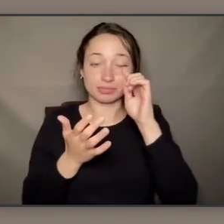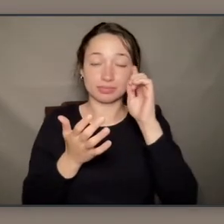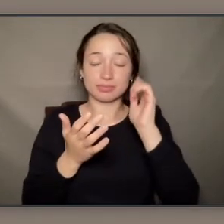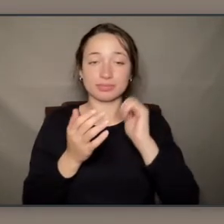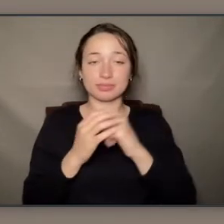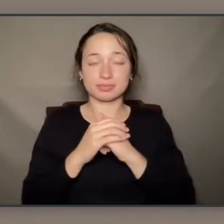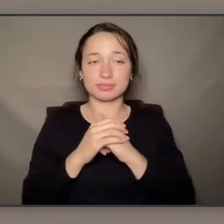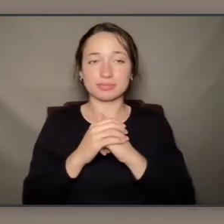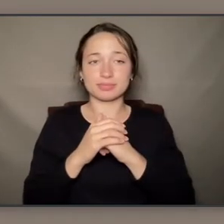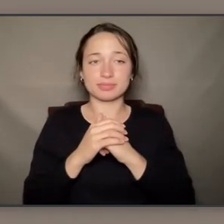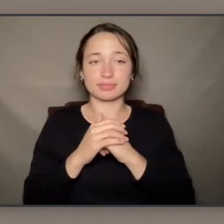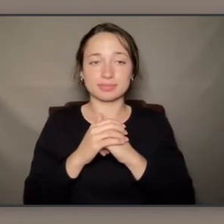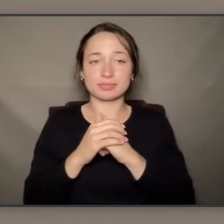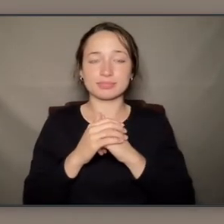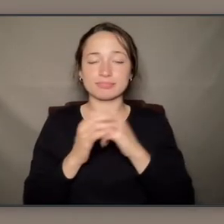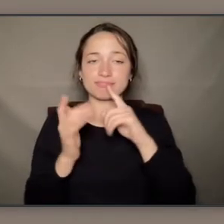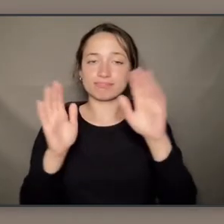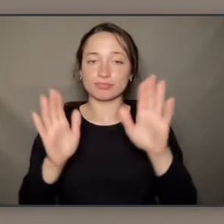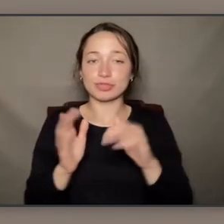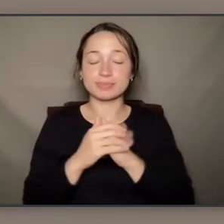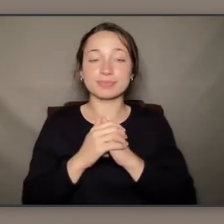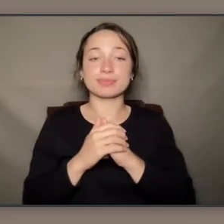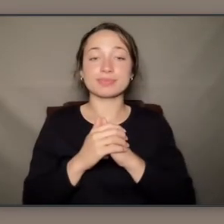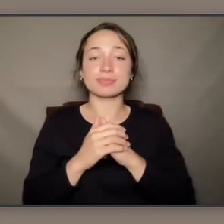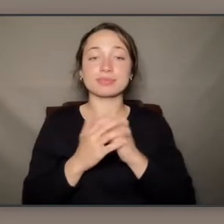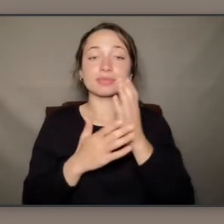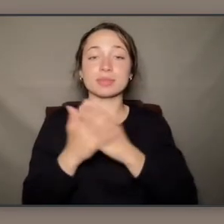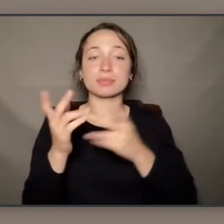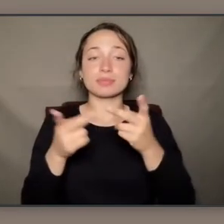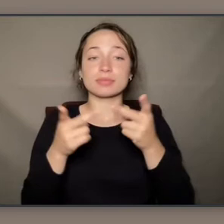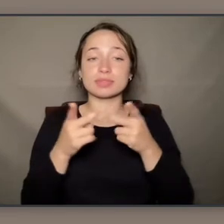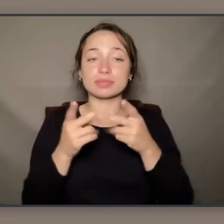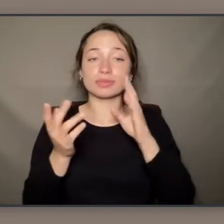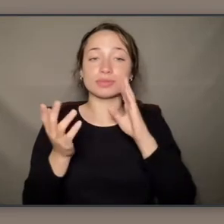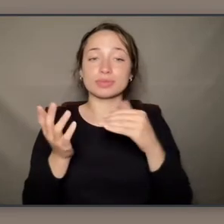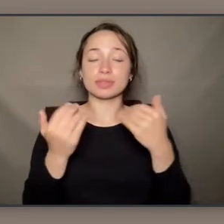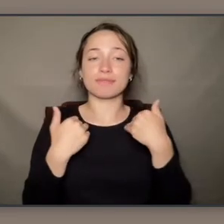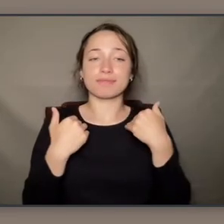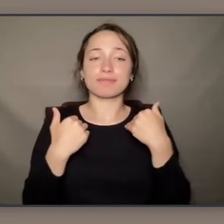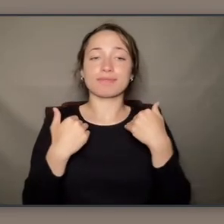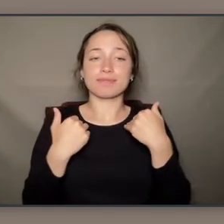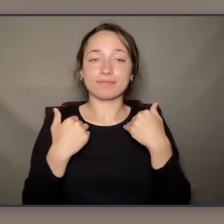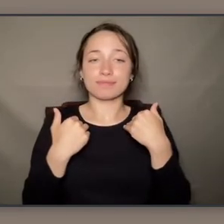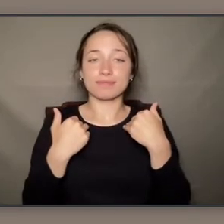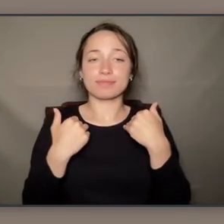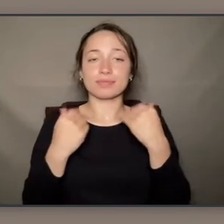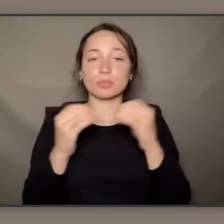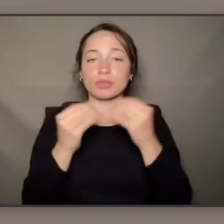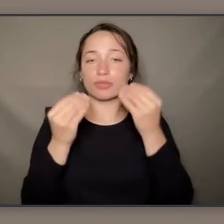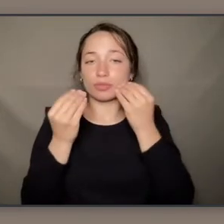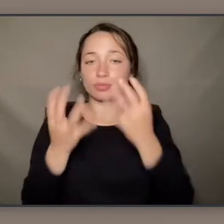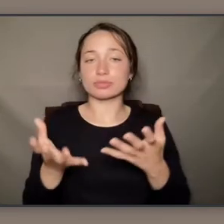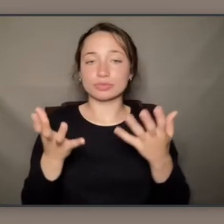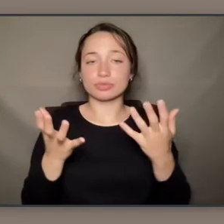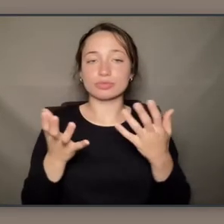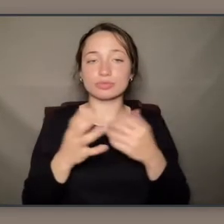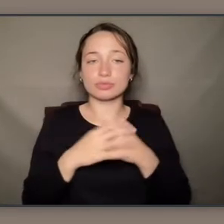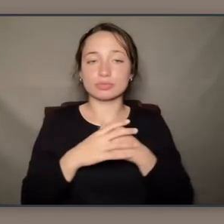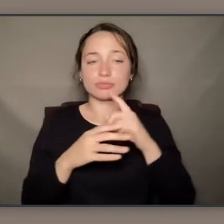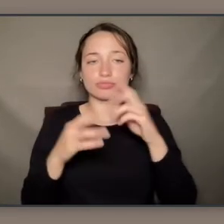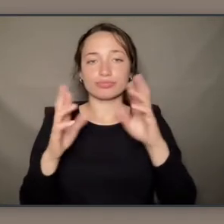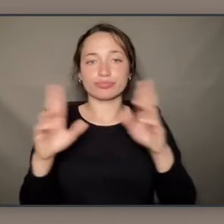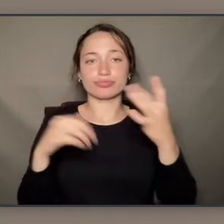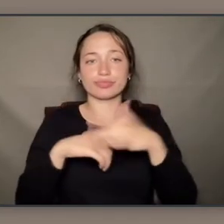every school, which is really great. So in some places, you know, there's more information that's